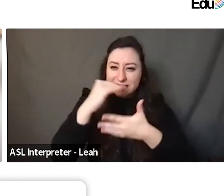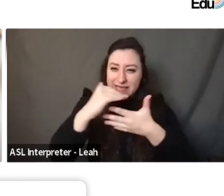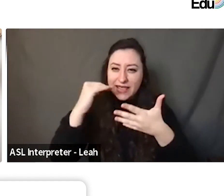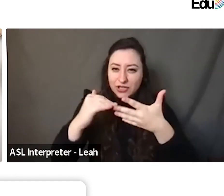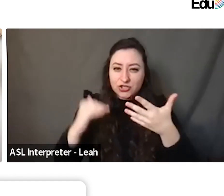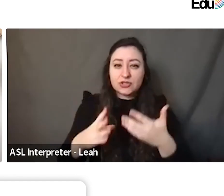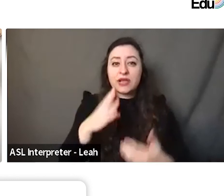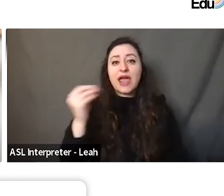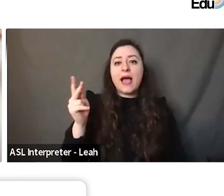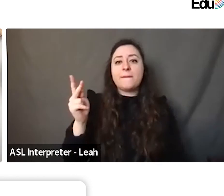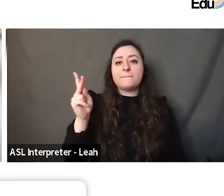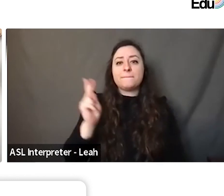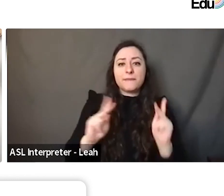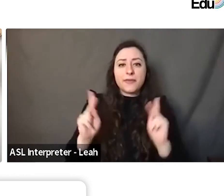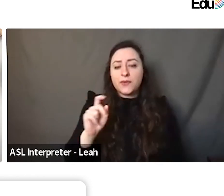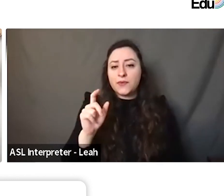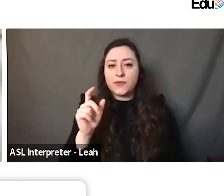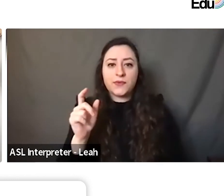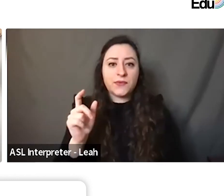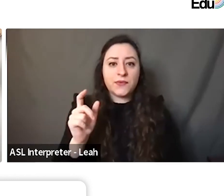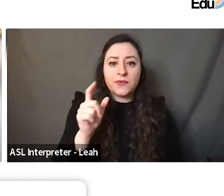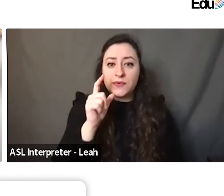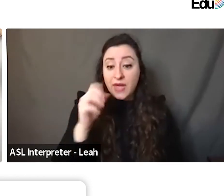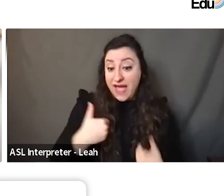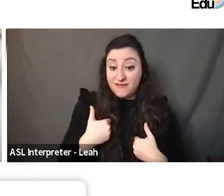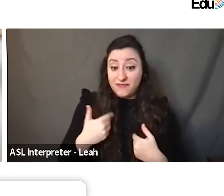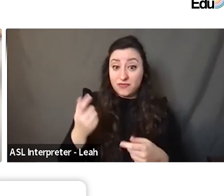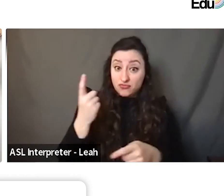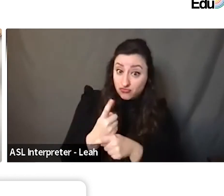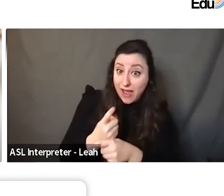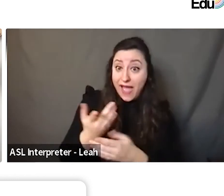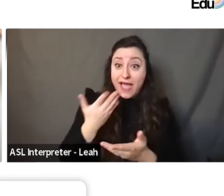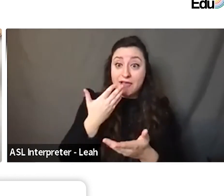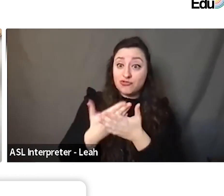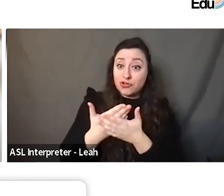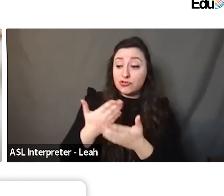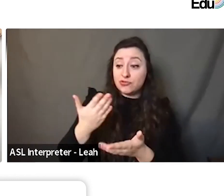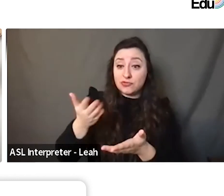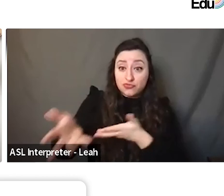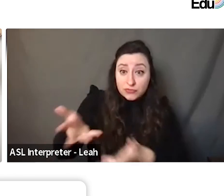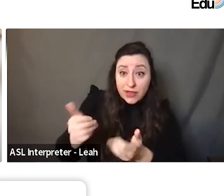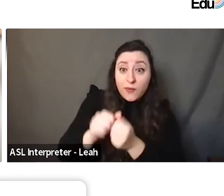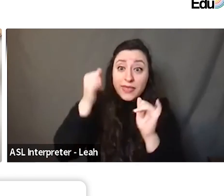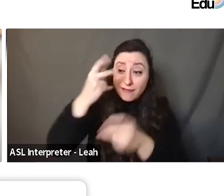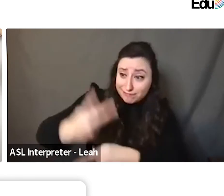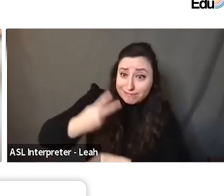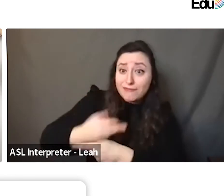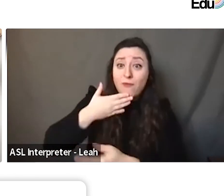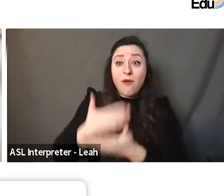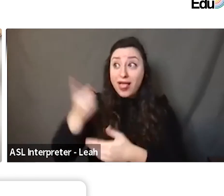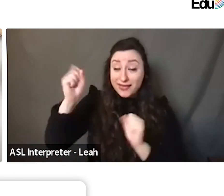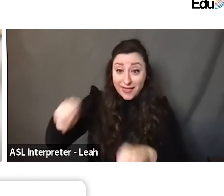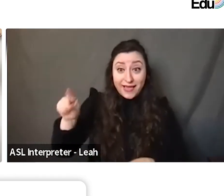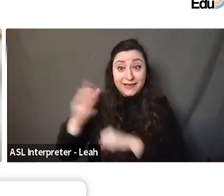who are grazing them in this climate beneficial way, do they have right livelihoods? Are they treated well? Can they take care of all the cows